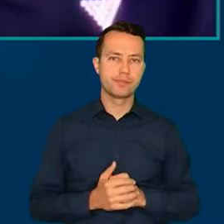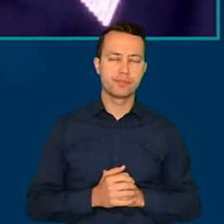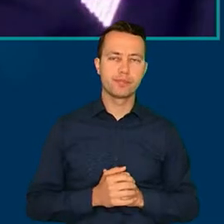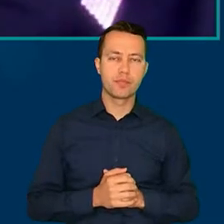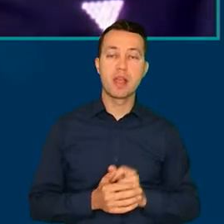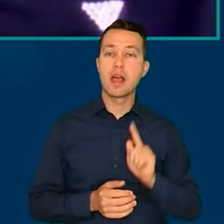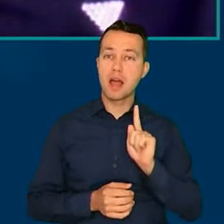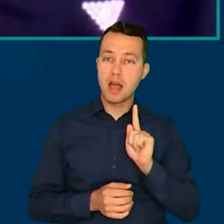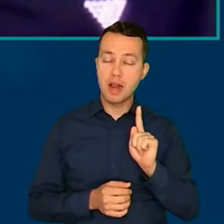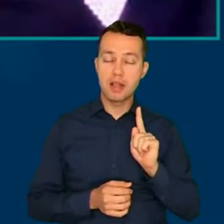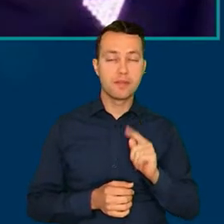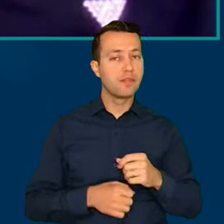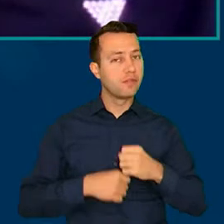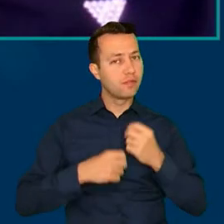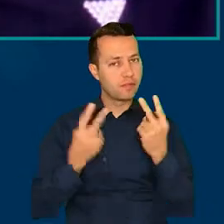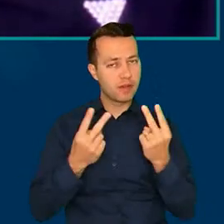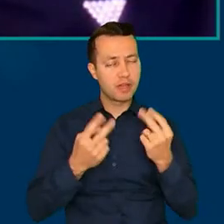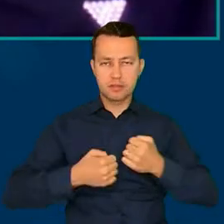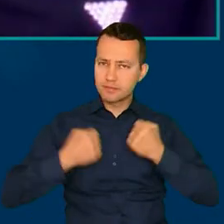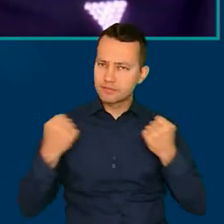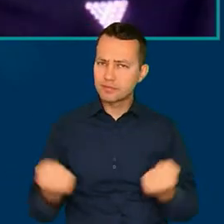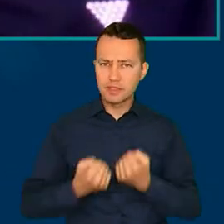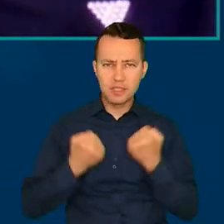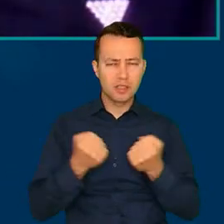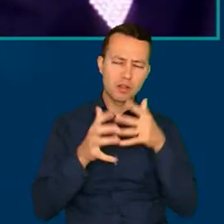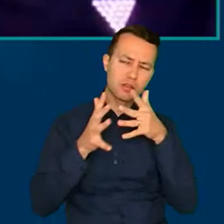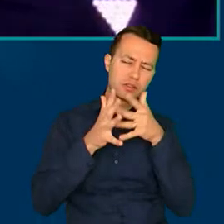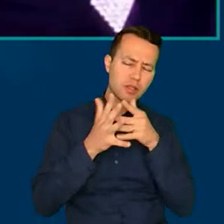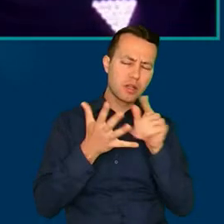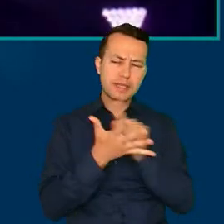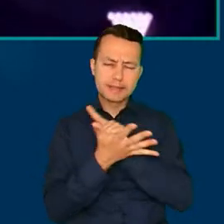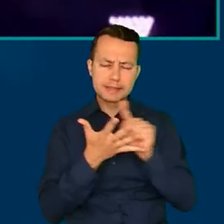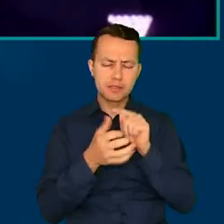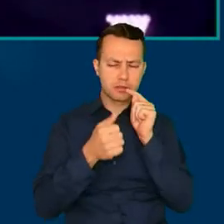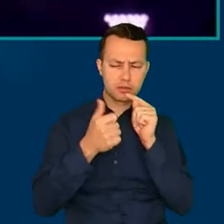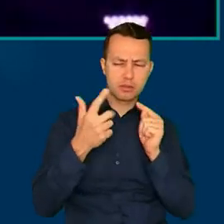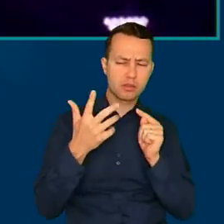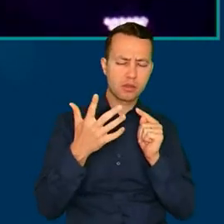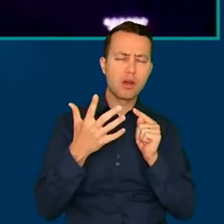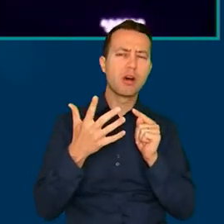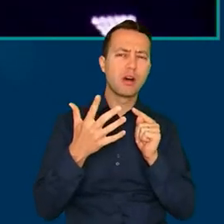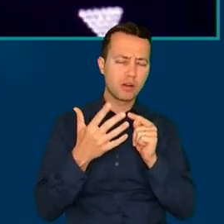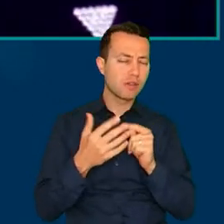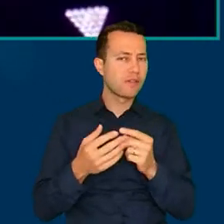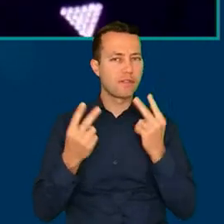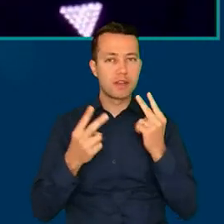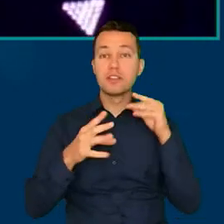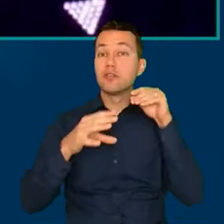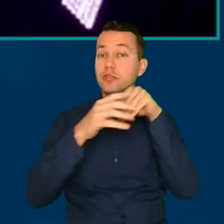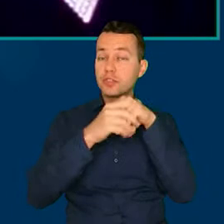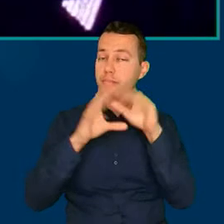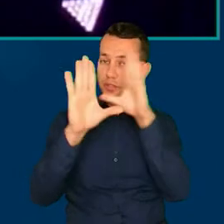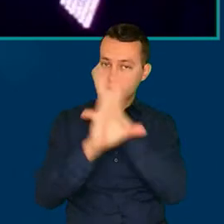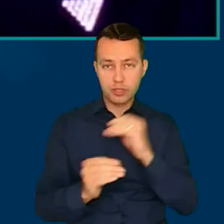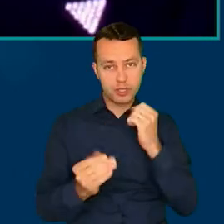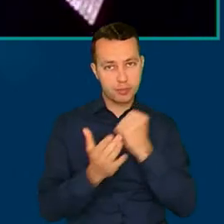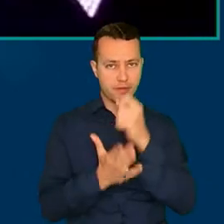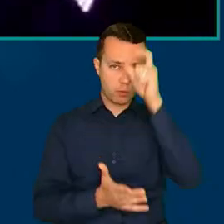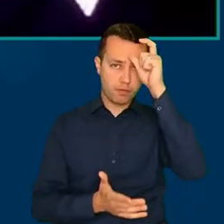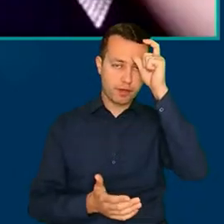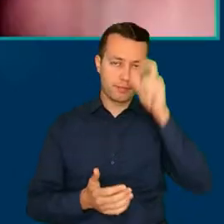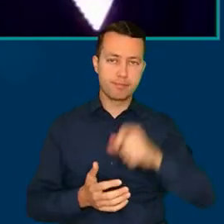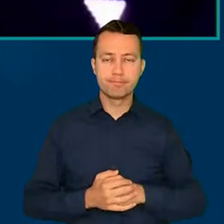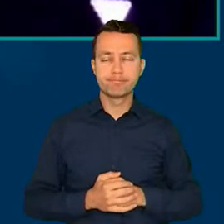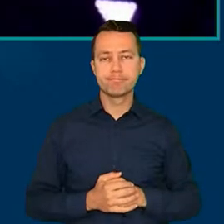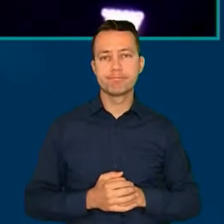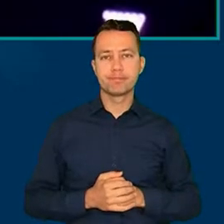partner, but from the perspective of due diligence and evaluation of risk for respect for